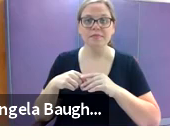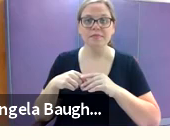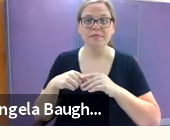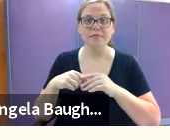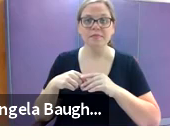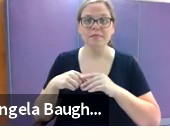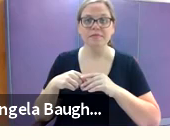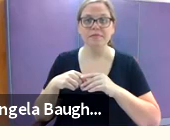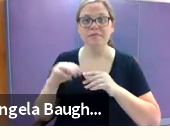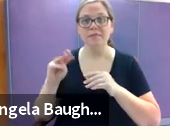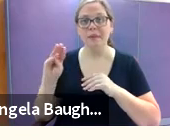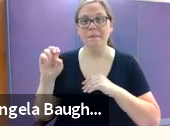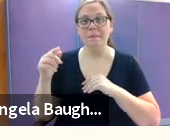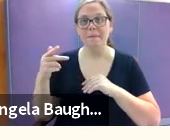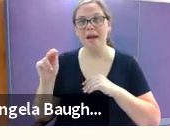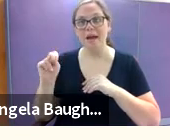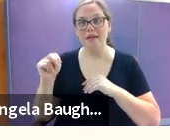Megan seconds.